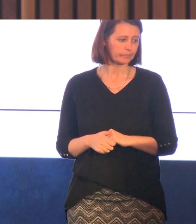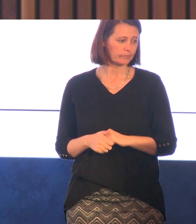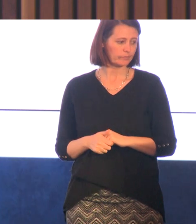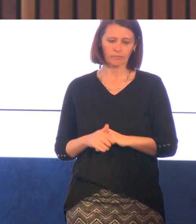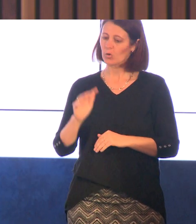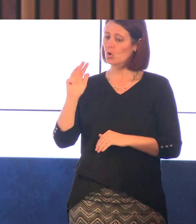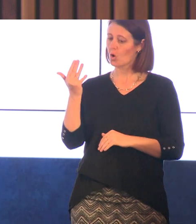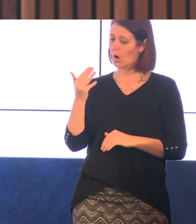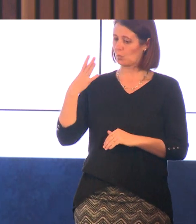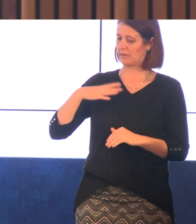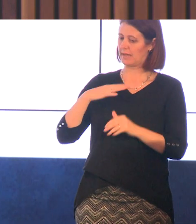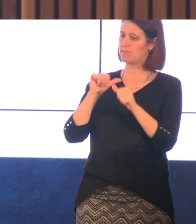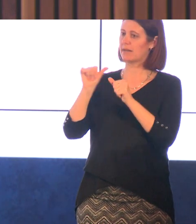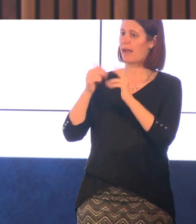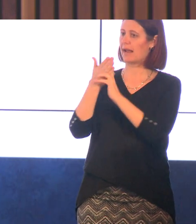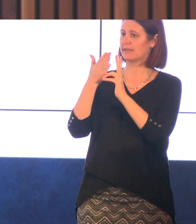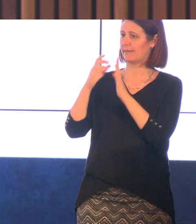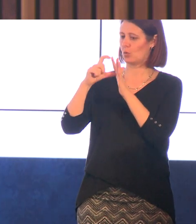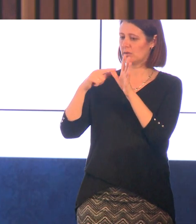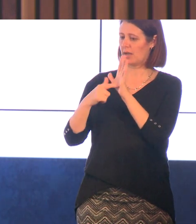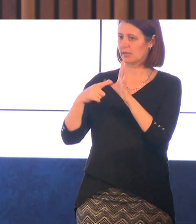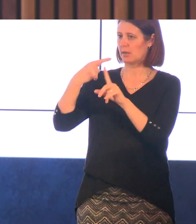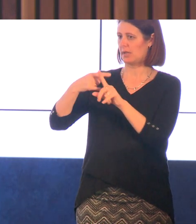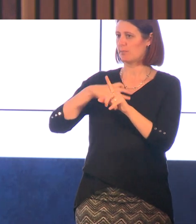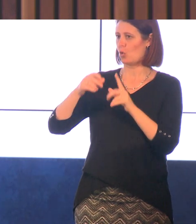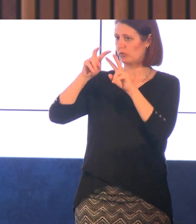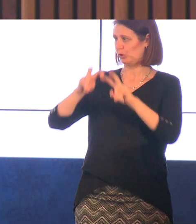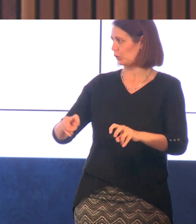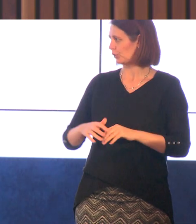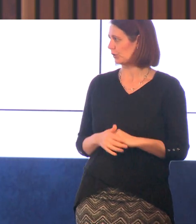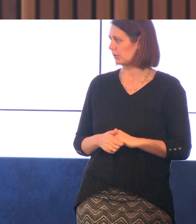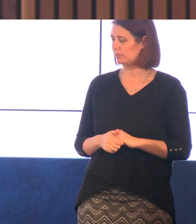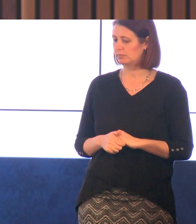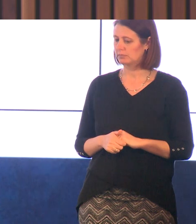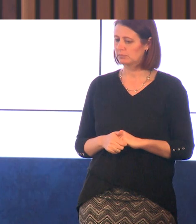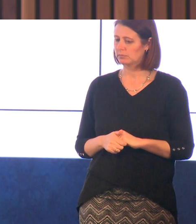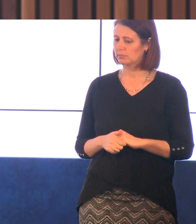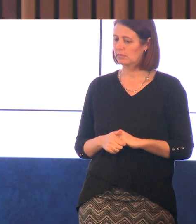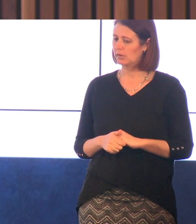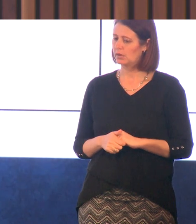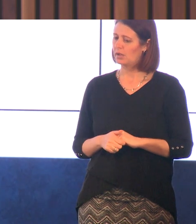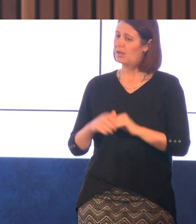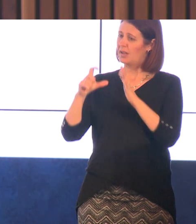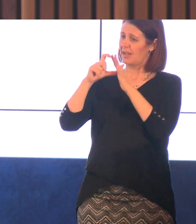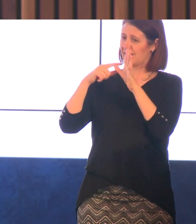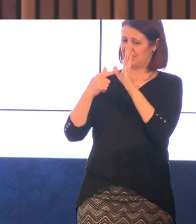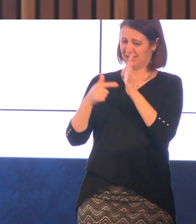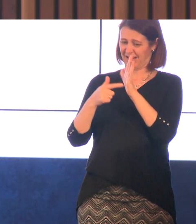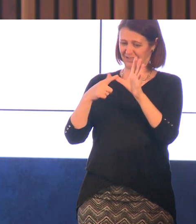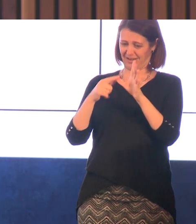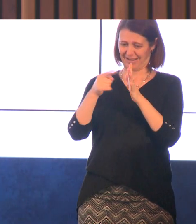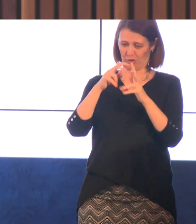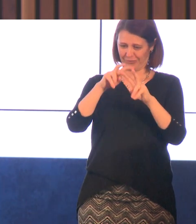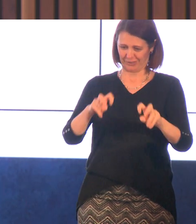Ninth, we need better access to data and more research. There are, in many ways, the data is one research